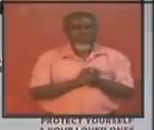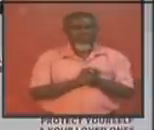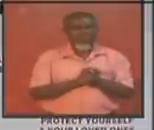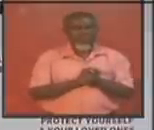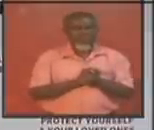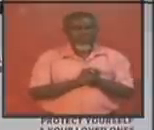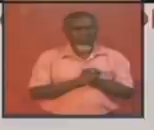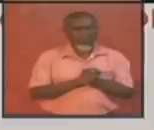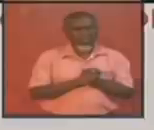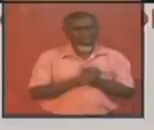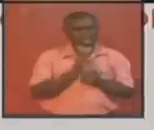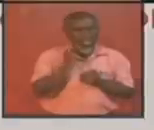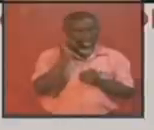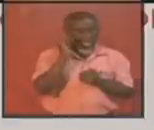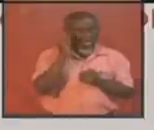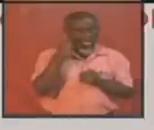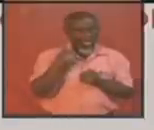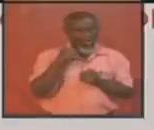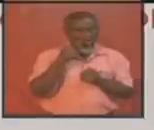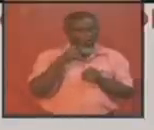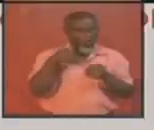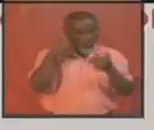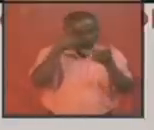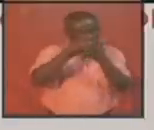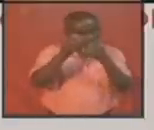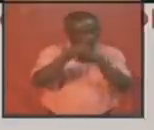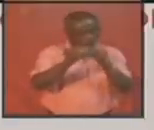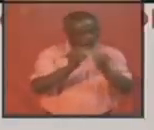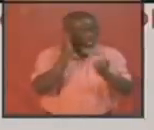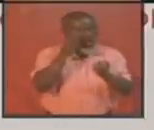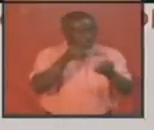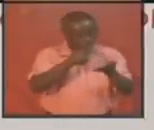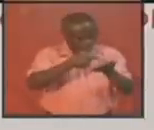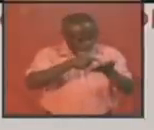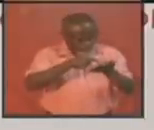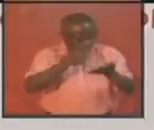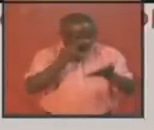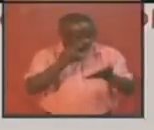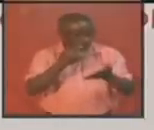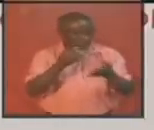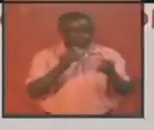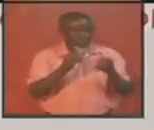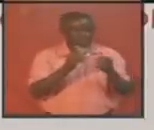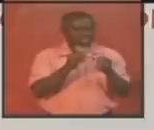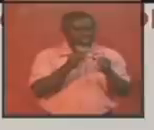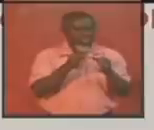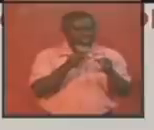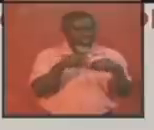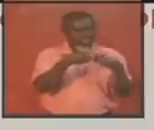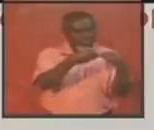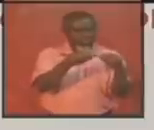into that when I get back to the office, and we'll get in touch with you and give you some clarification thereafter.